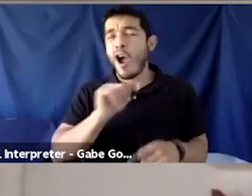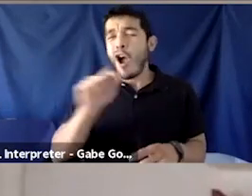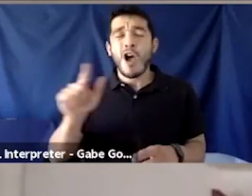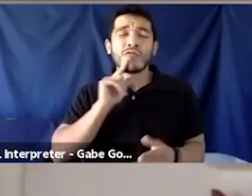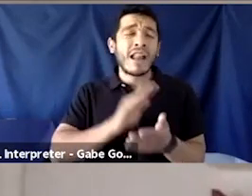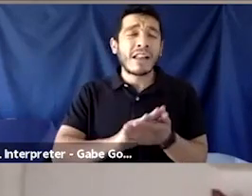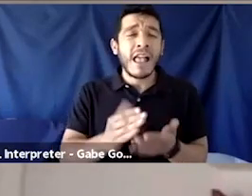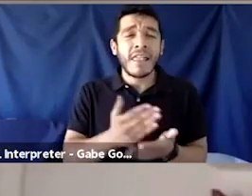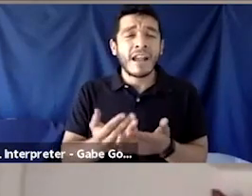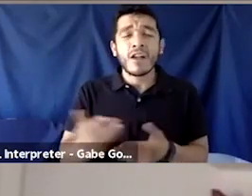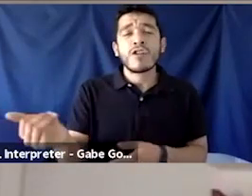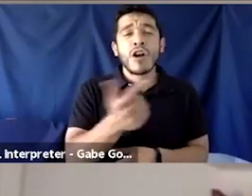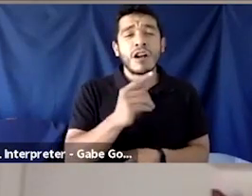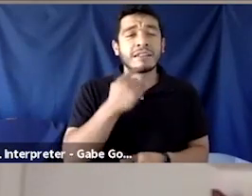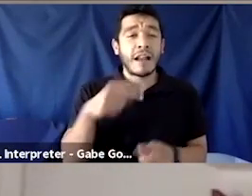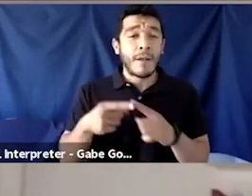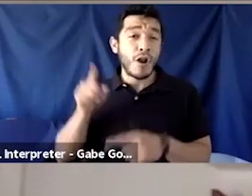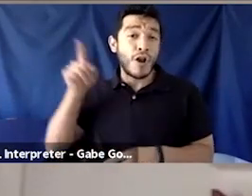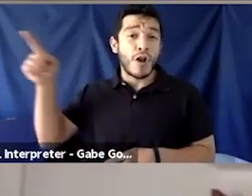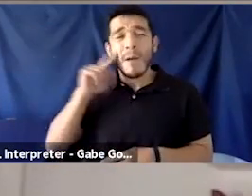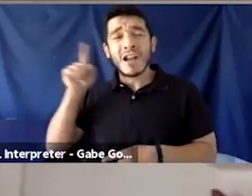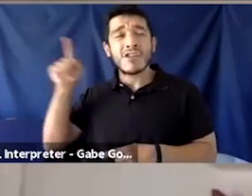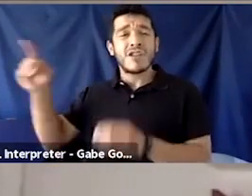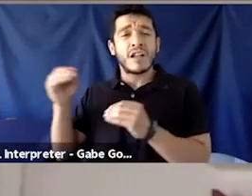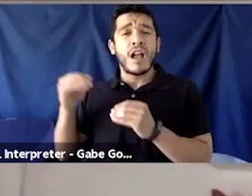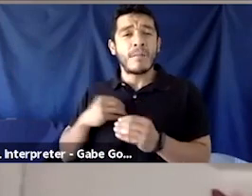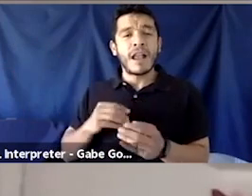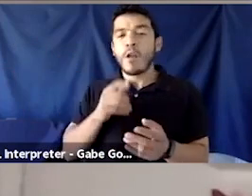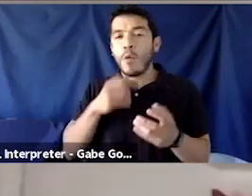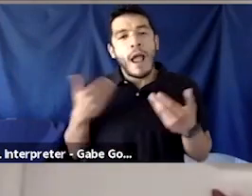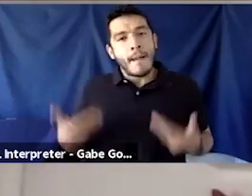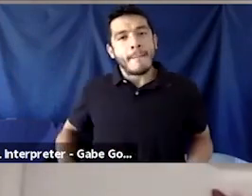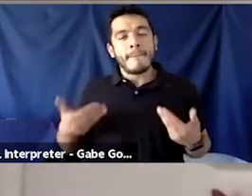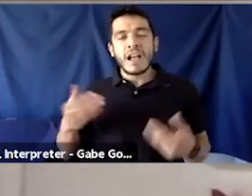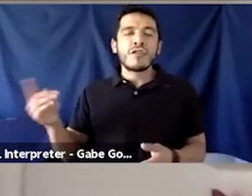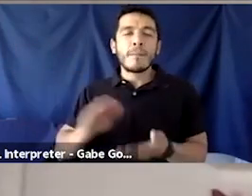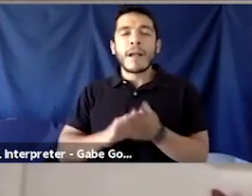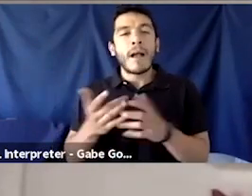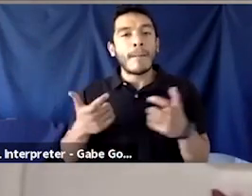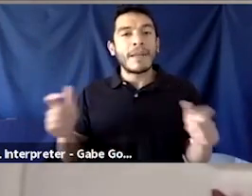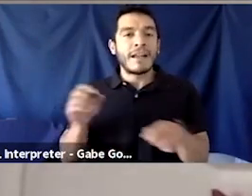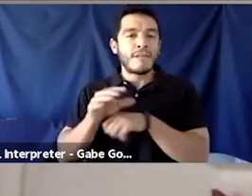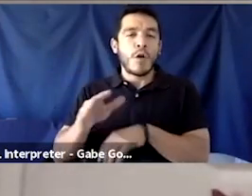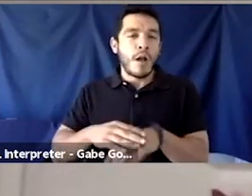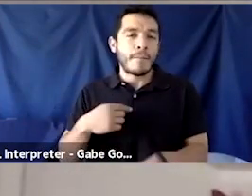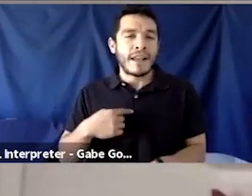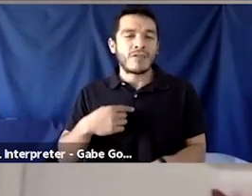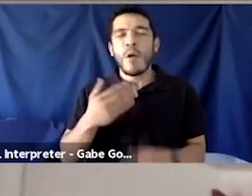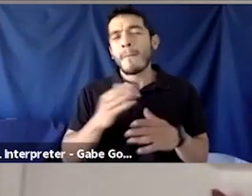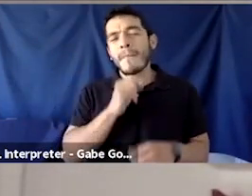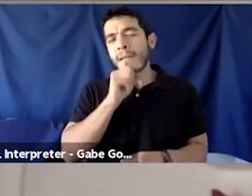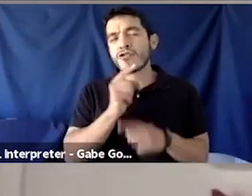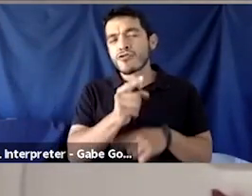about her, because she's taught me to be who I am and she's my biggest influence. So make sure to support her as much as you support me because